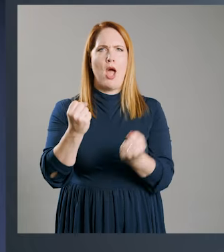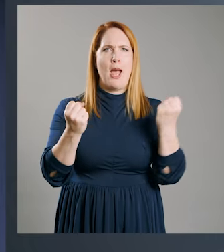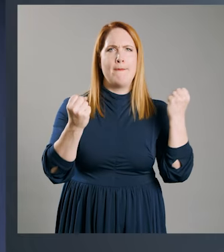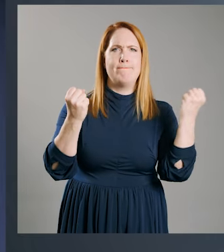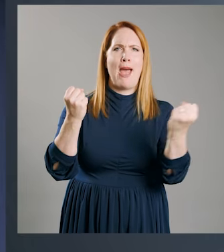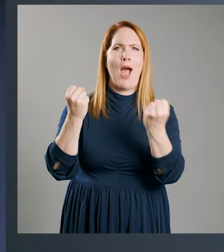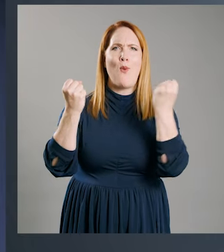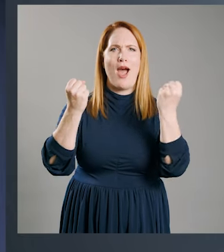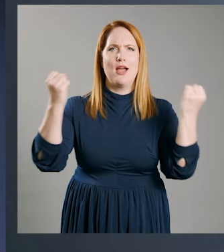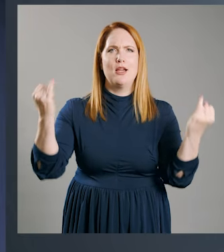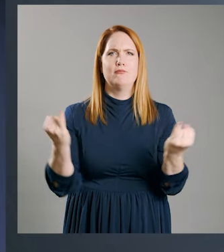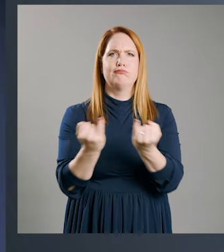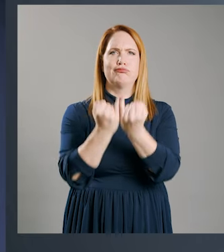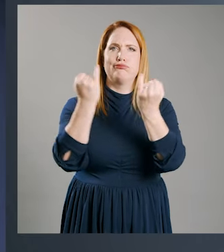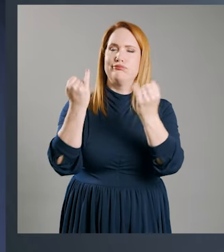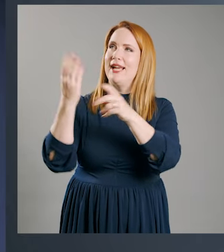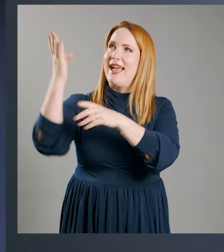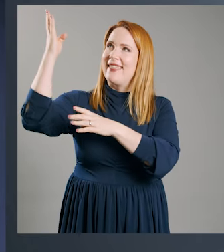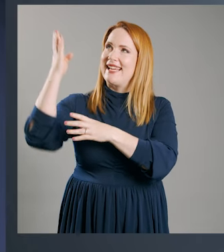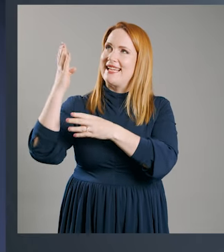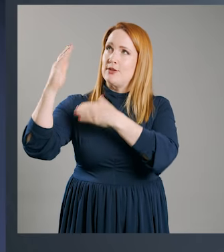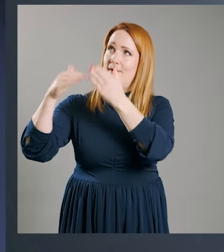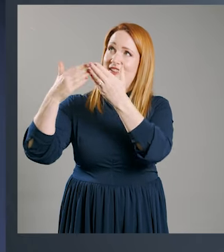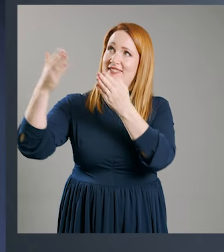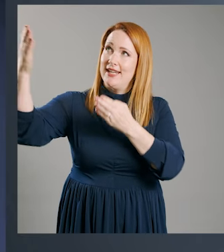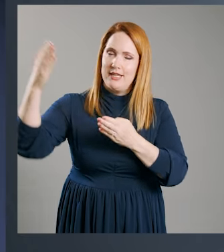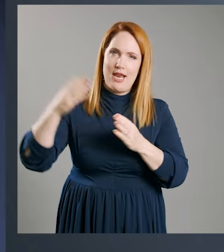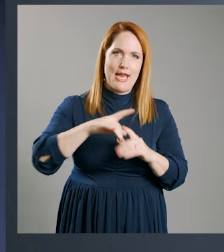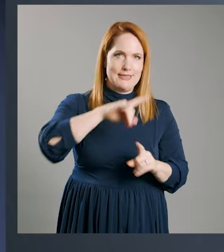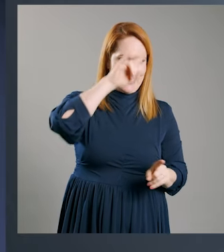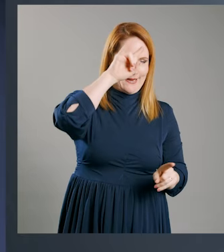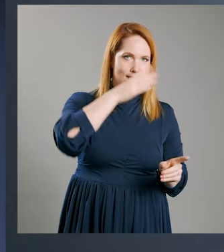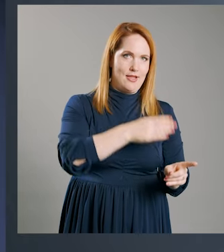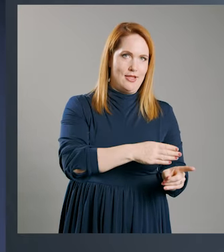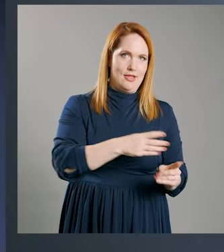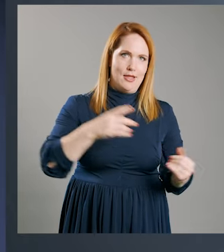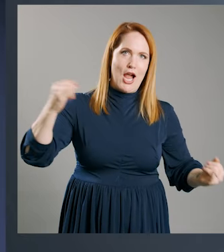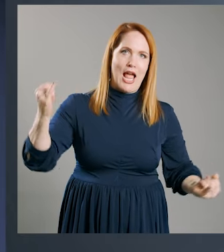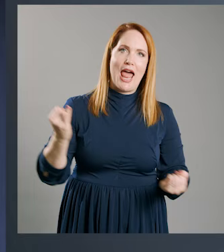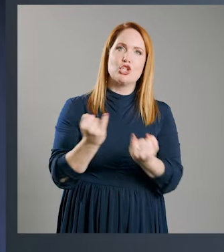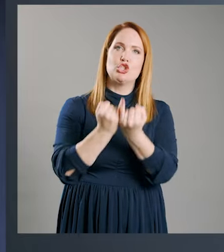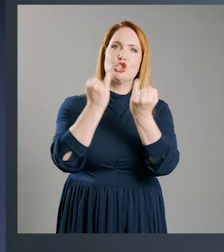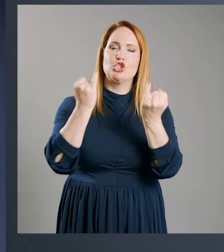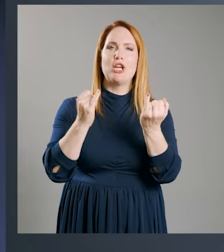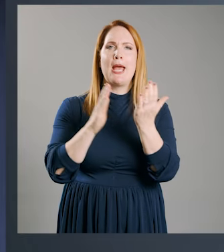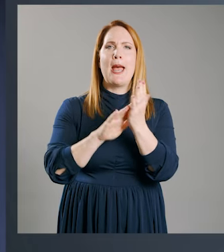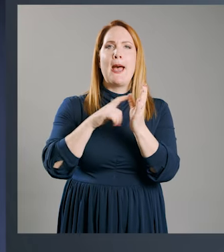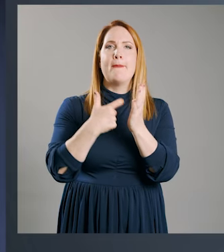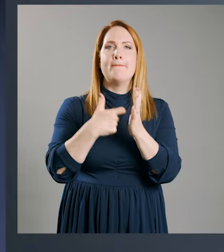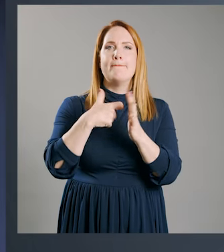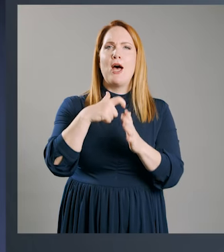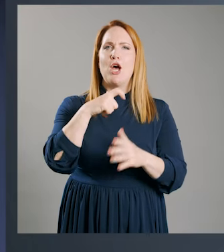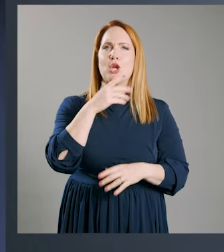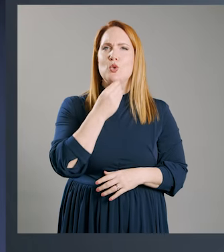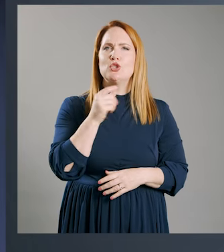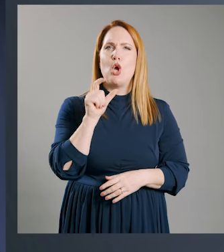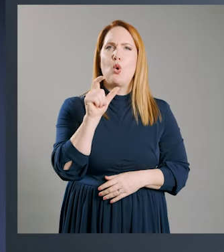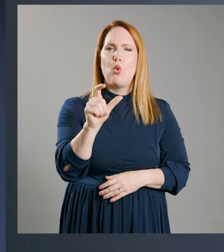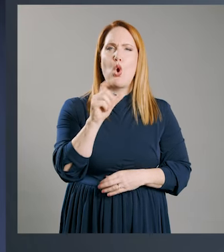power. There was a clash between the kingdom of heaven and evil. And the word that Mark uses often